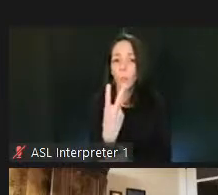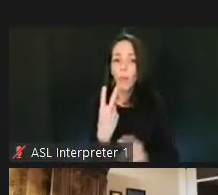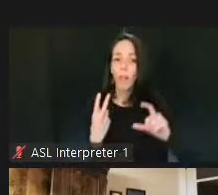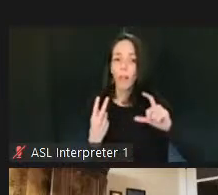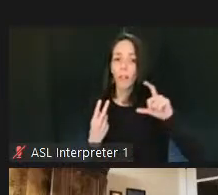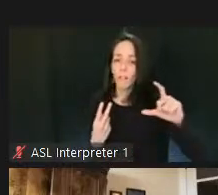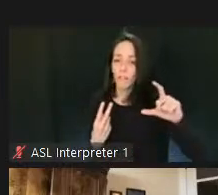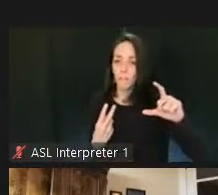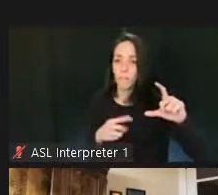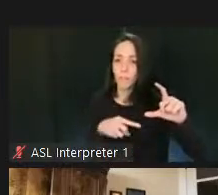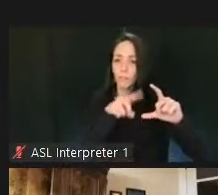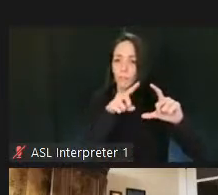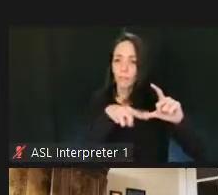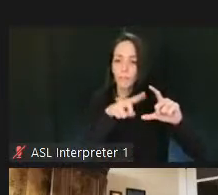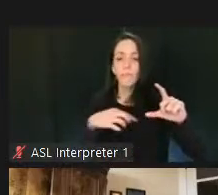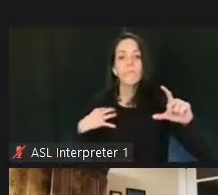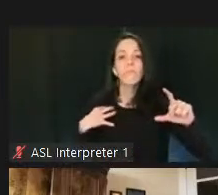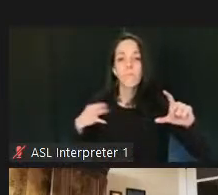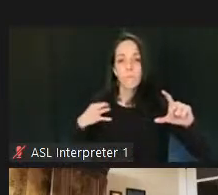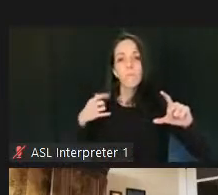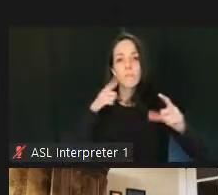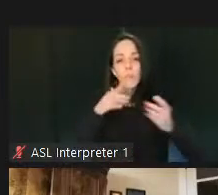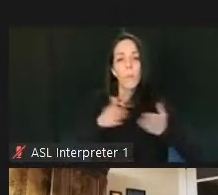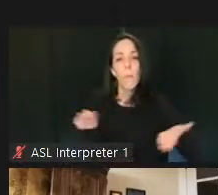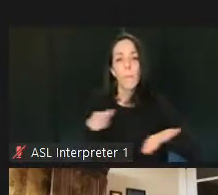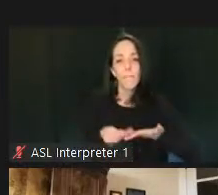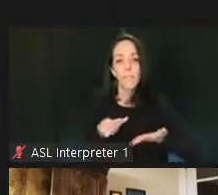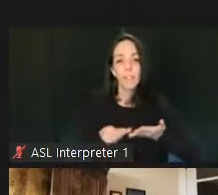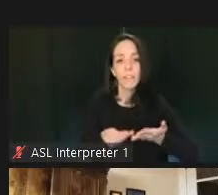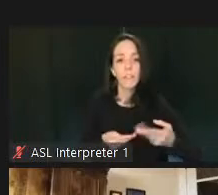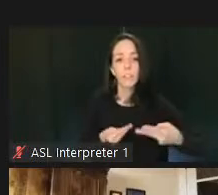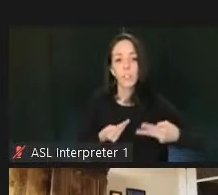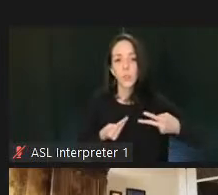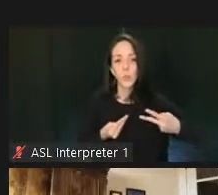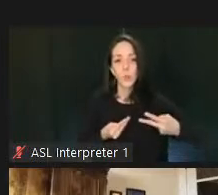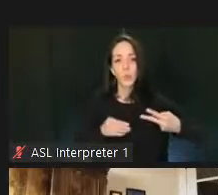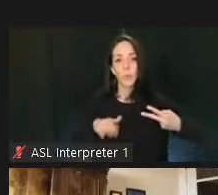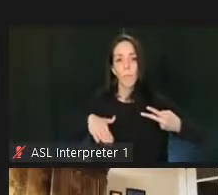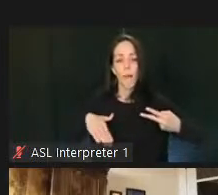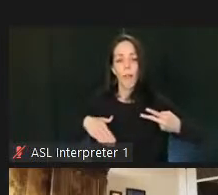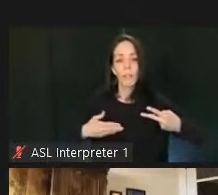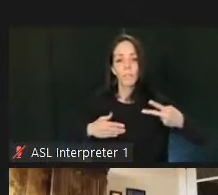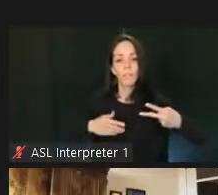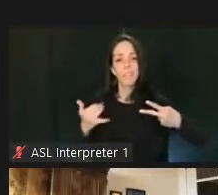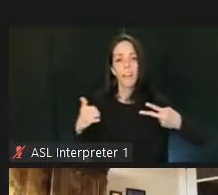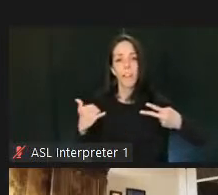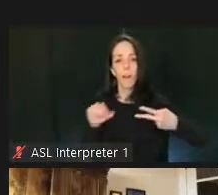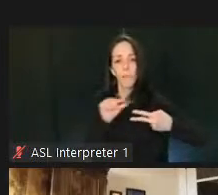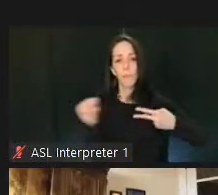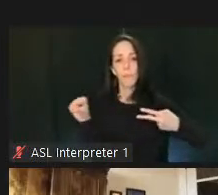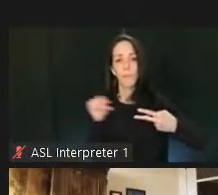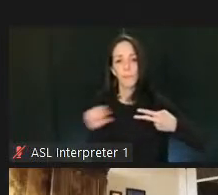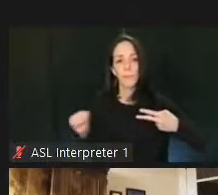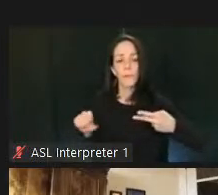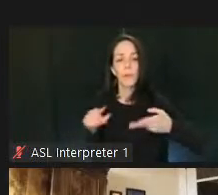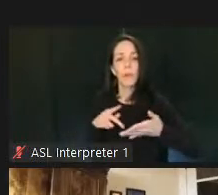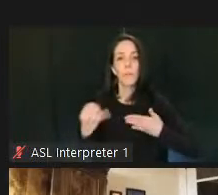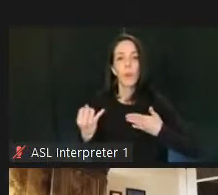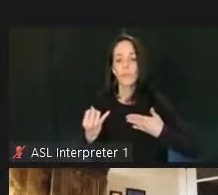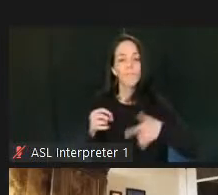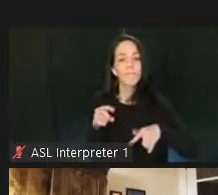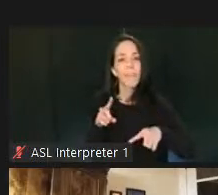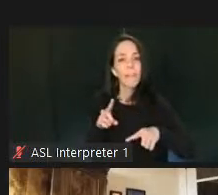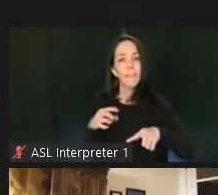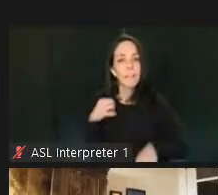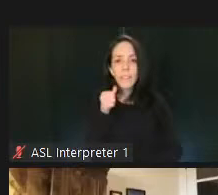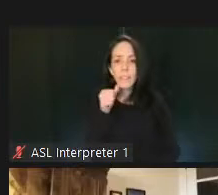those eligible for public funding. The 2 listed at the bottom and with yellow are the projects that must be built